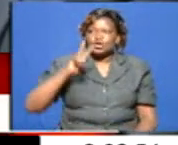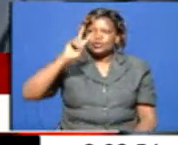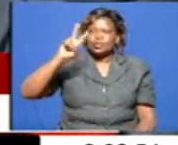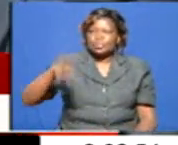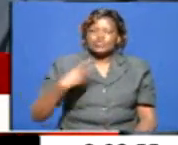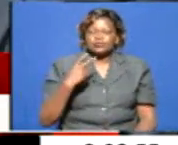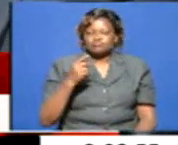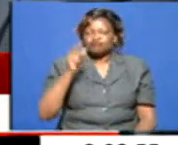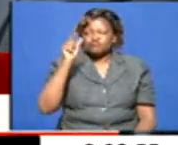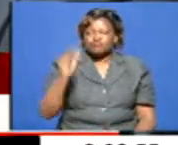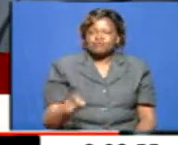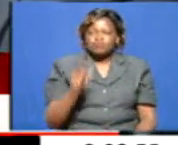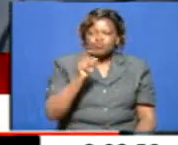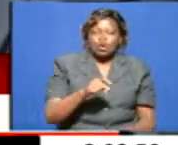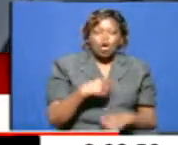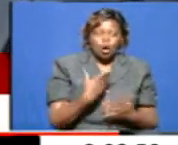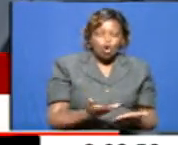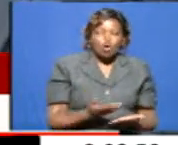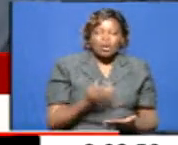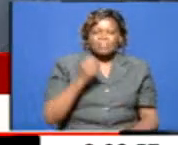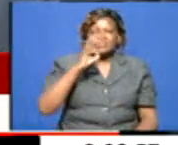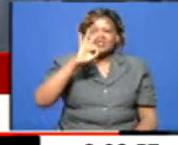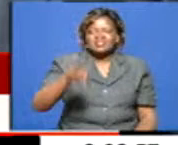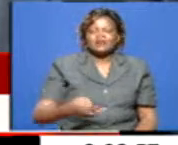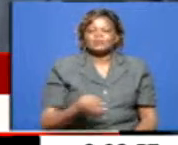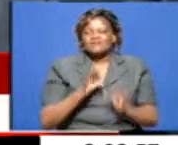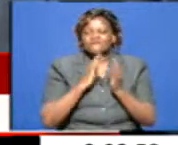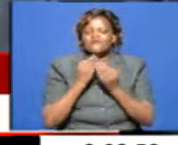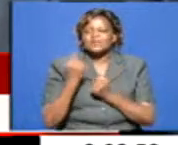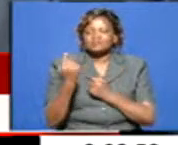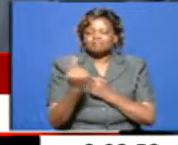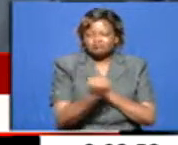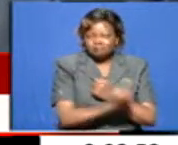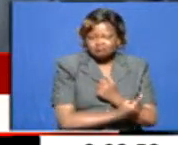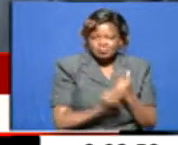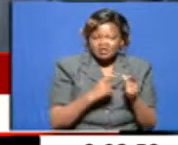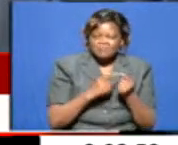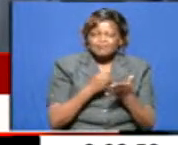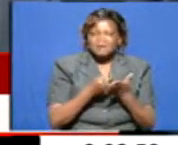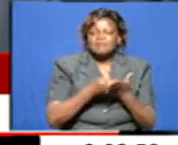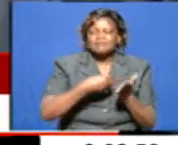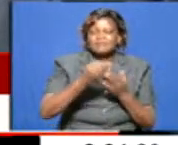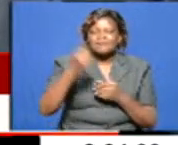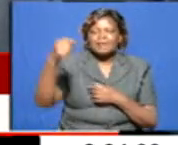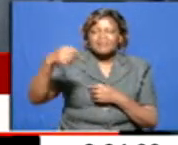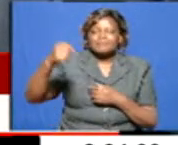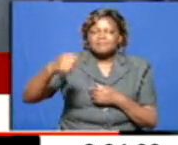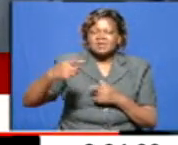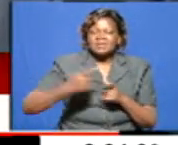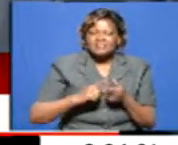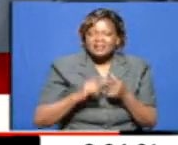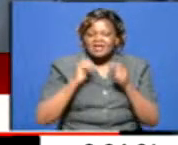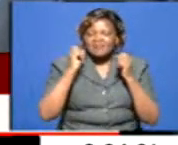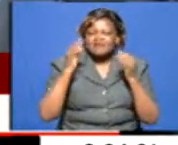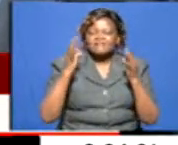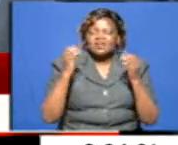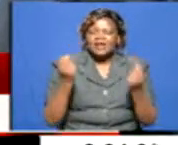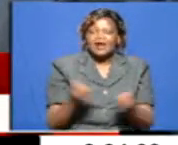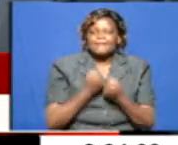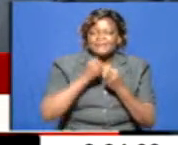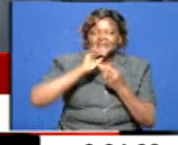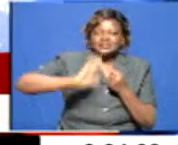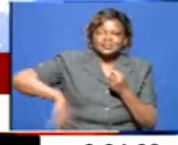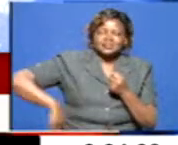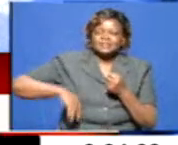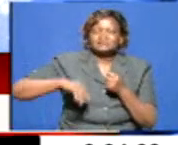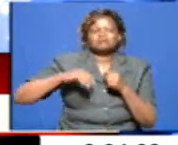person or 3,000 per household. The money is supposed to be given per month, and where it is not done per month, at